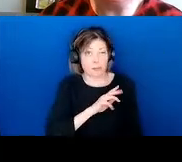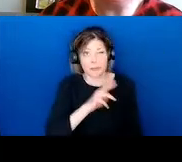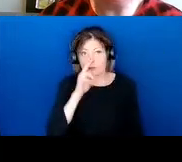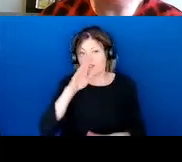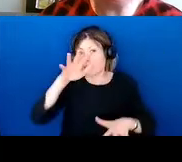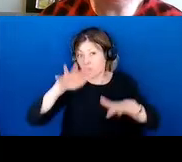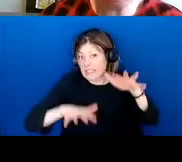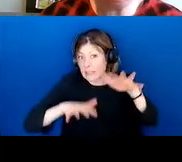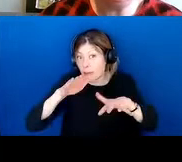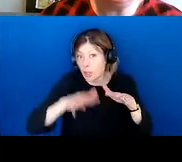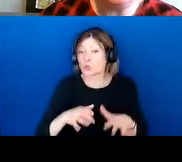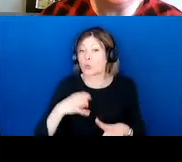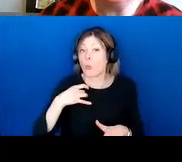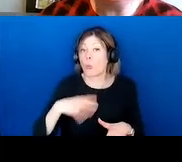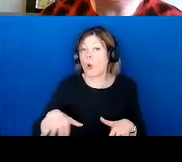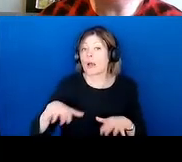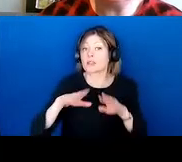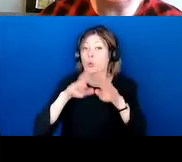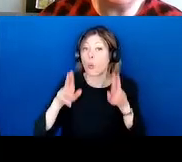Whitehall.